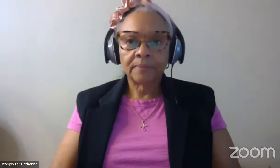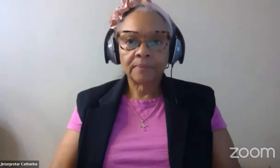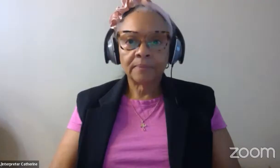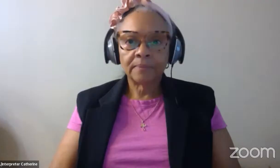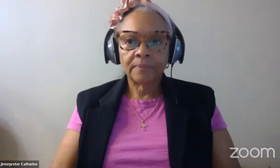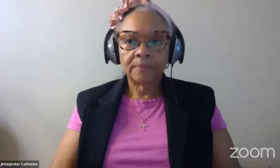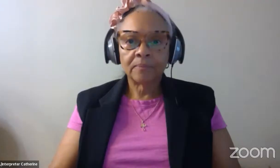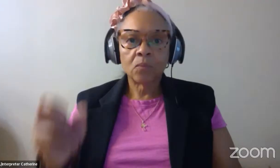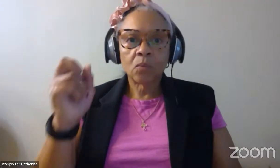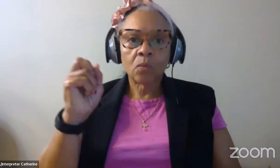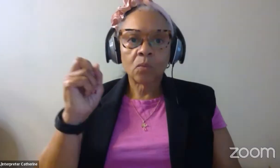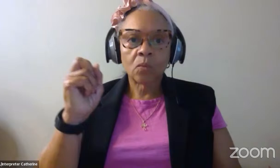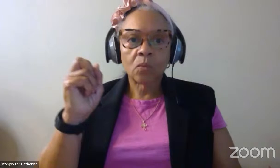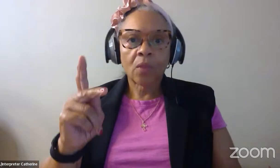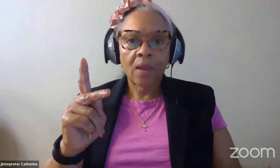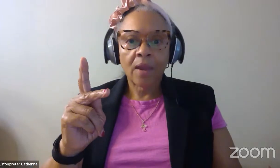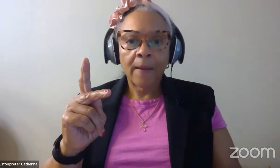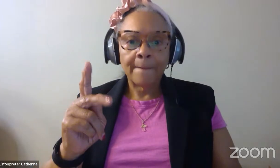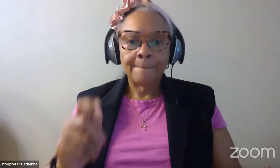Okay.